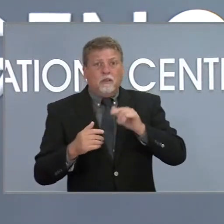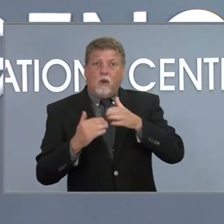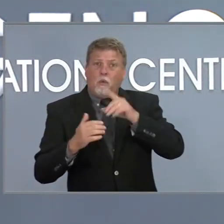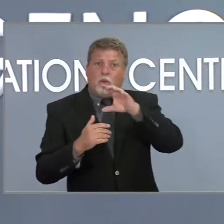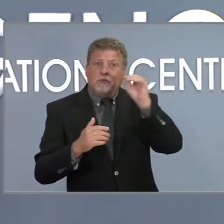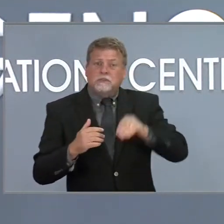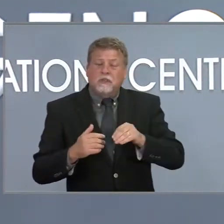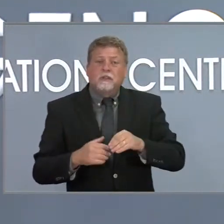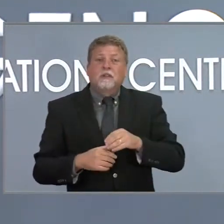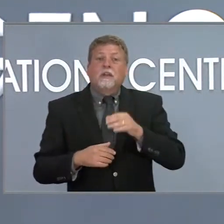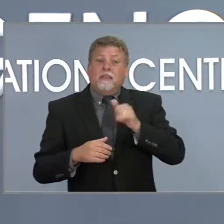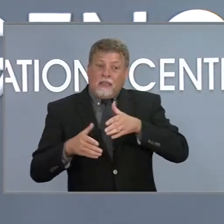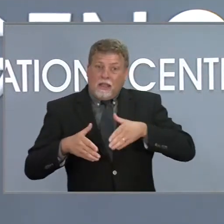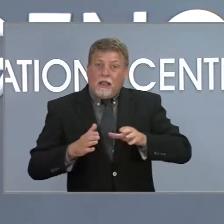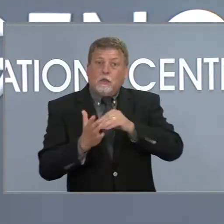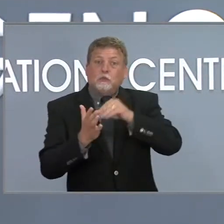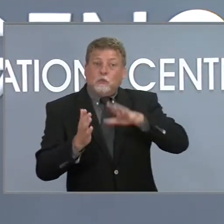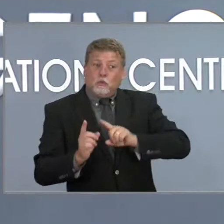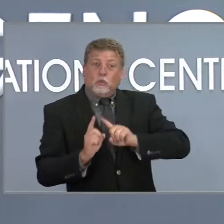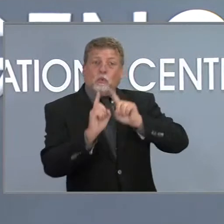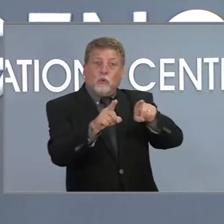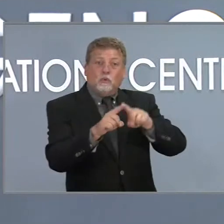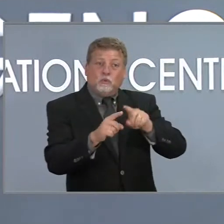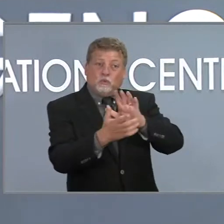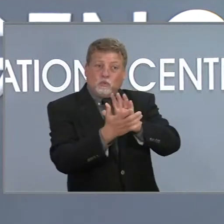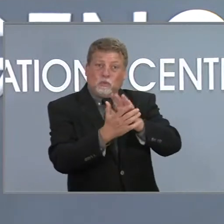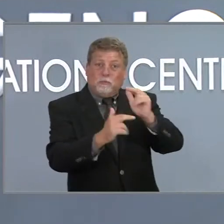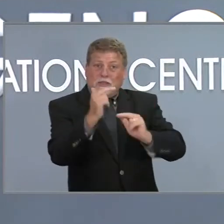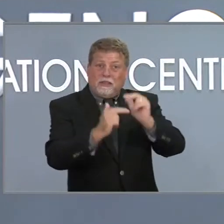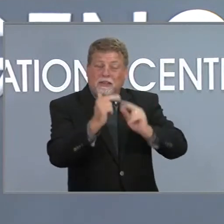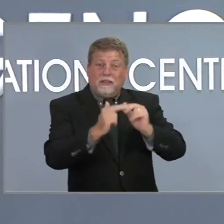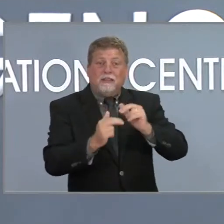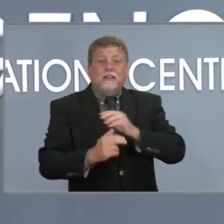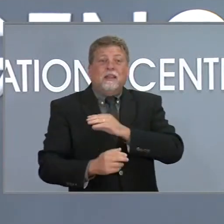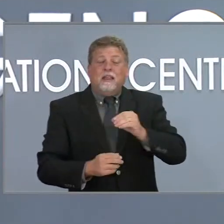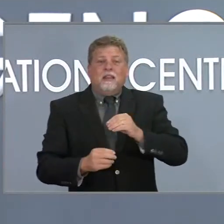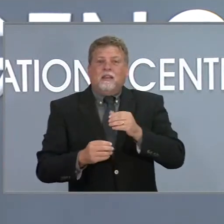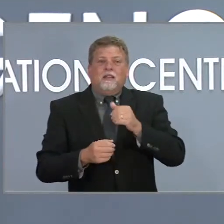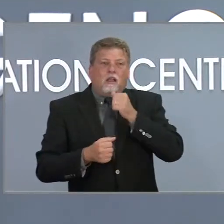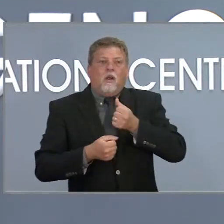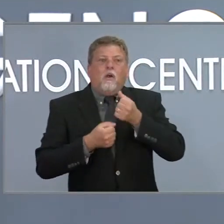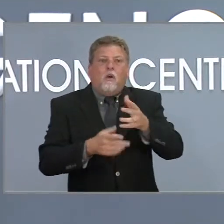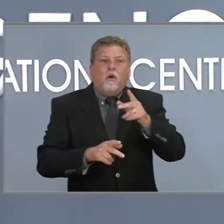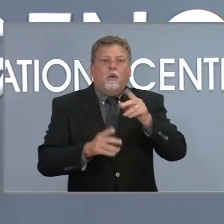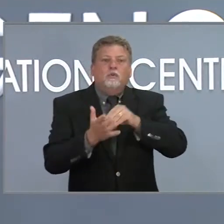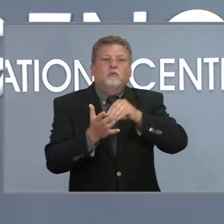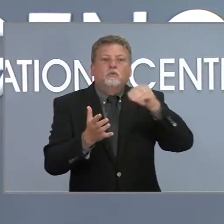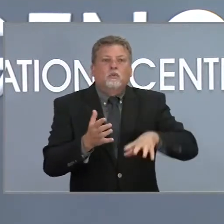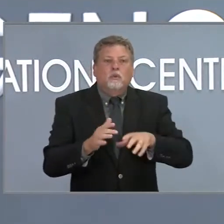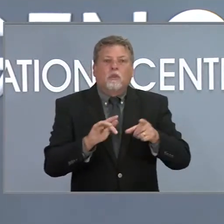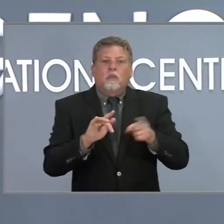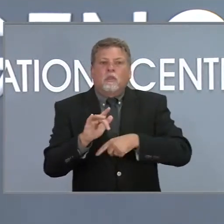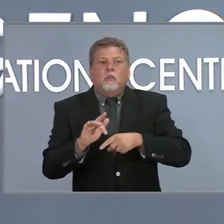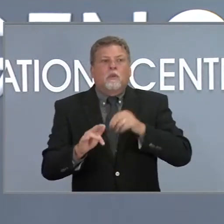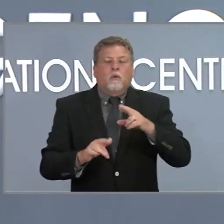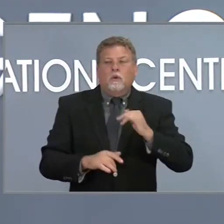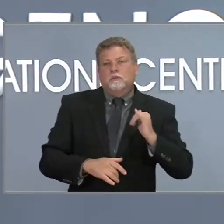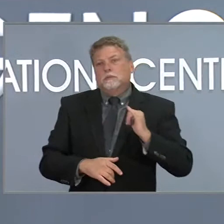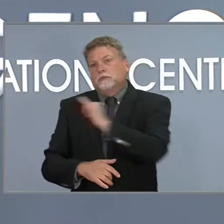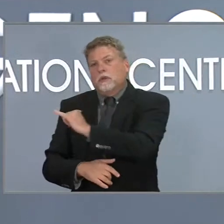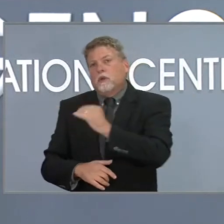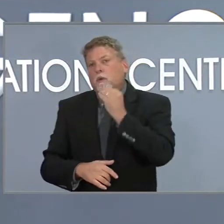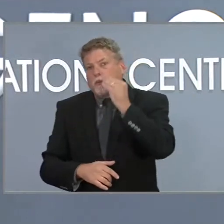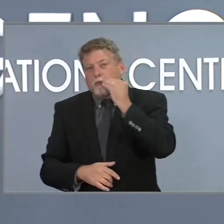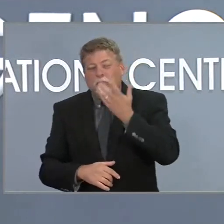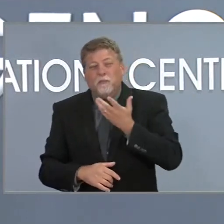can be in person for learning, and so that we can cut down on kids being out of the classroom for any quarantine kind